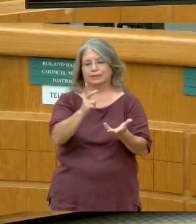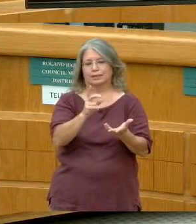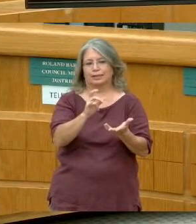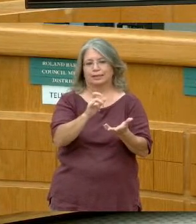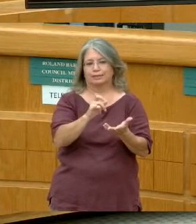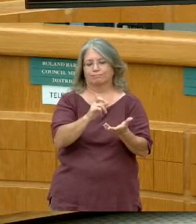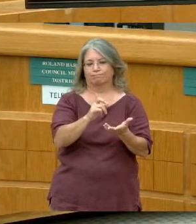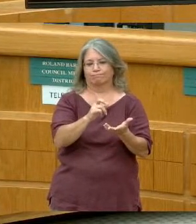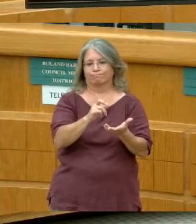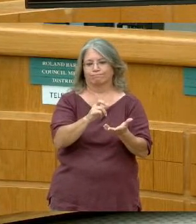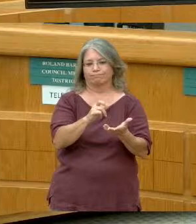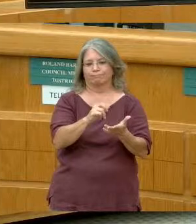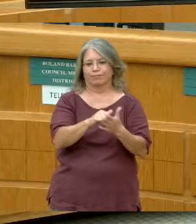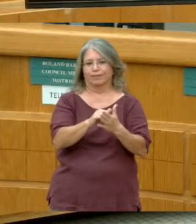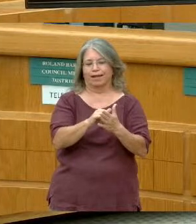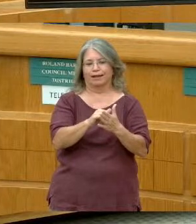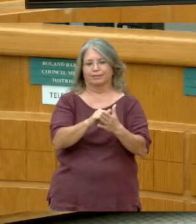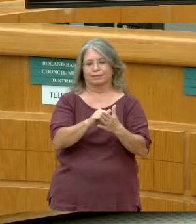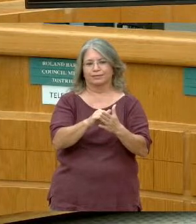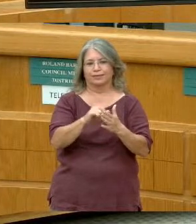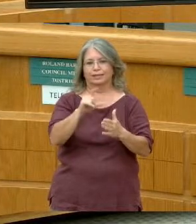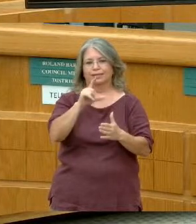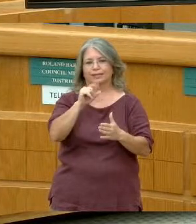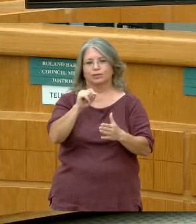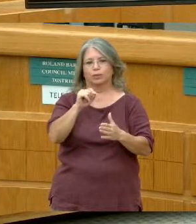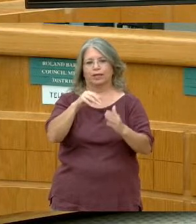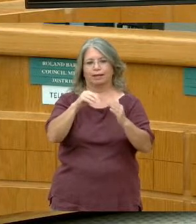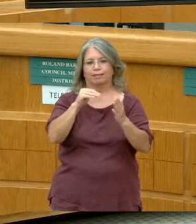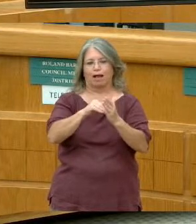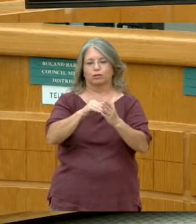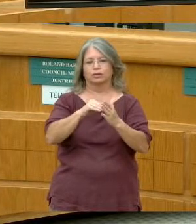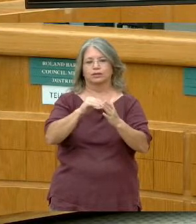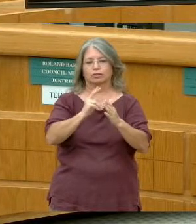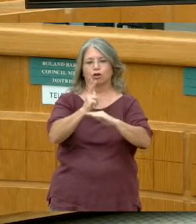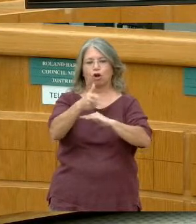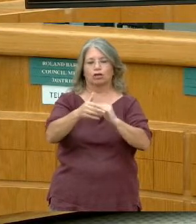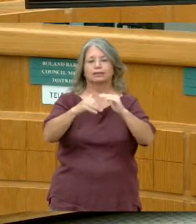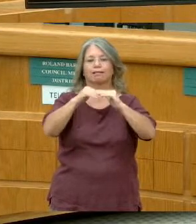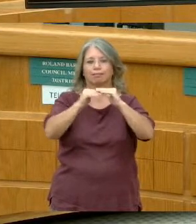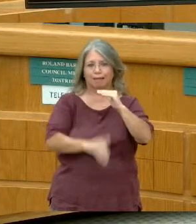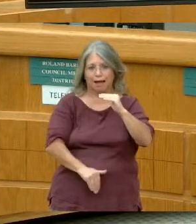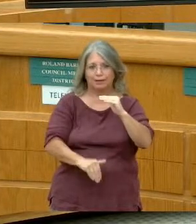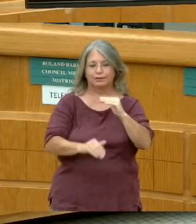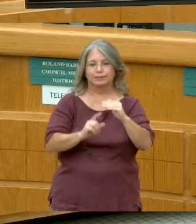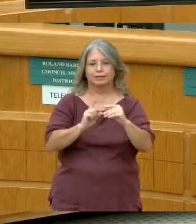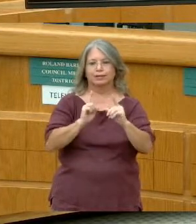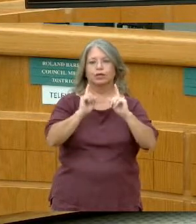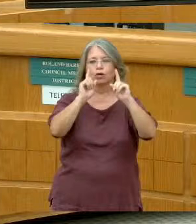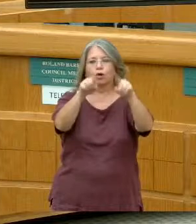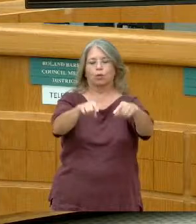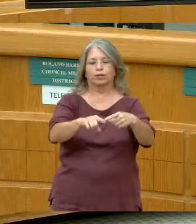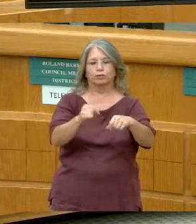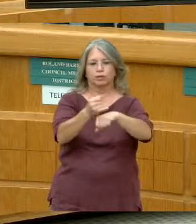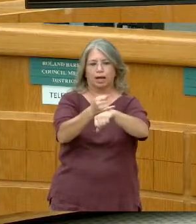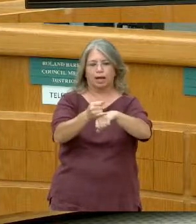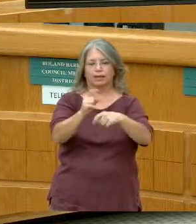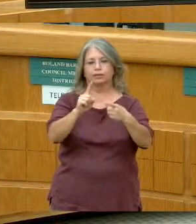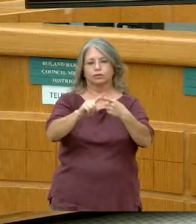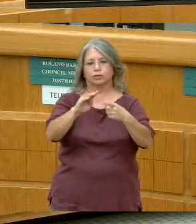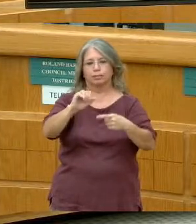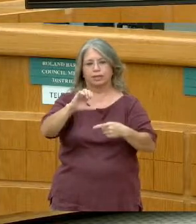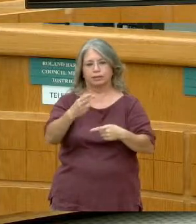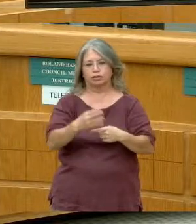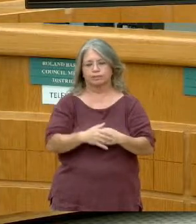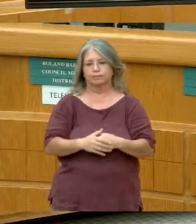20,000 vehicle with several persons per vehicle reduction in number of people going to the beach. Mm-hmm. Yes,